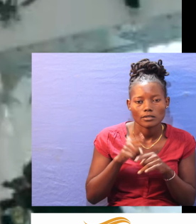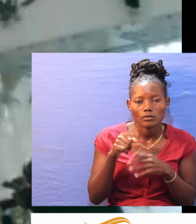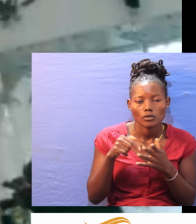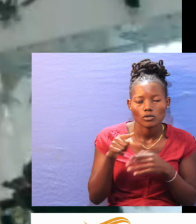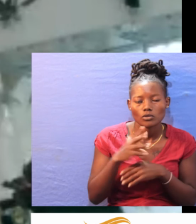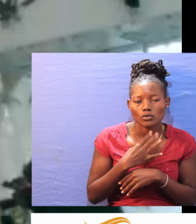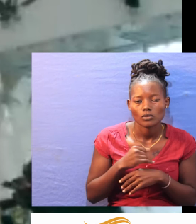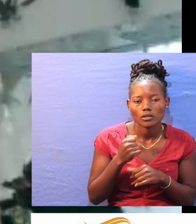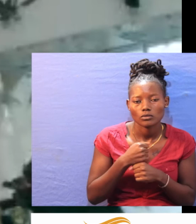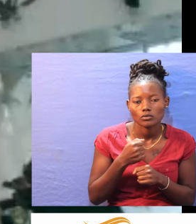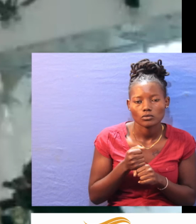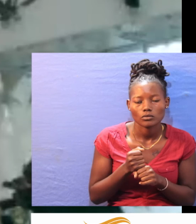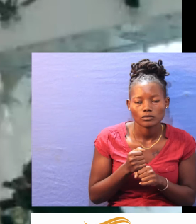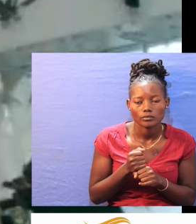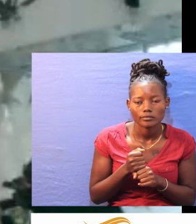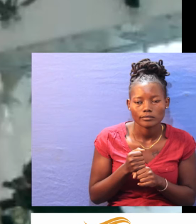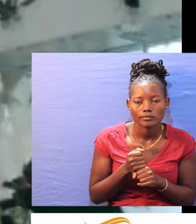do.